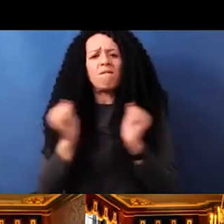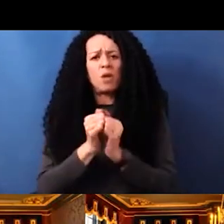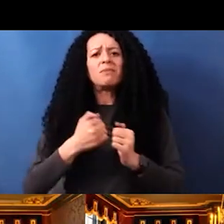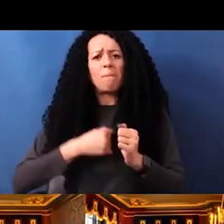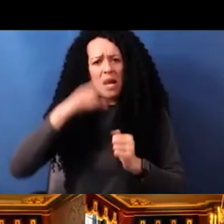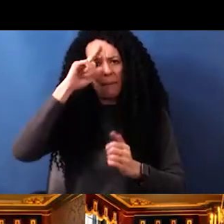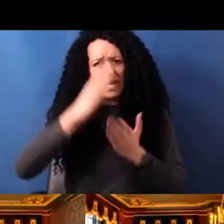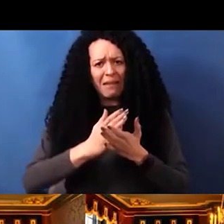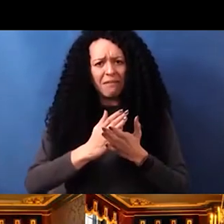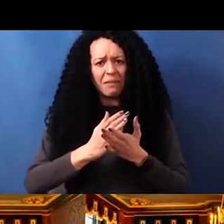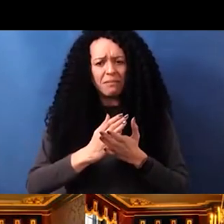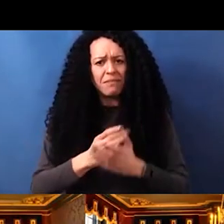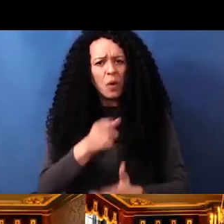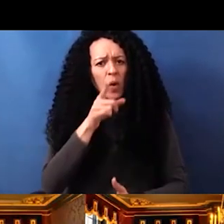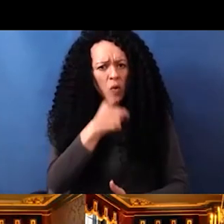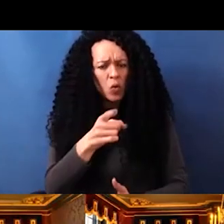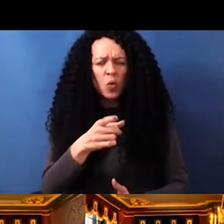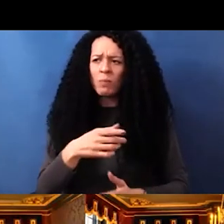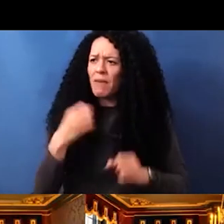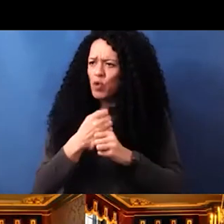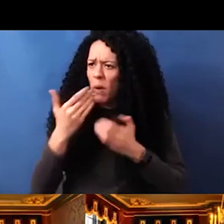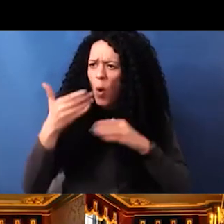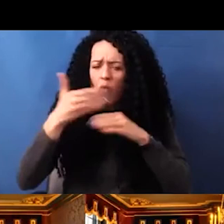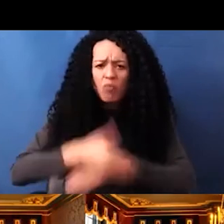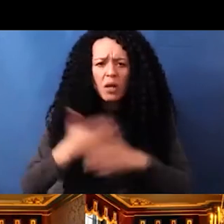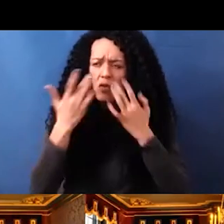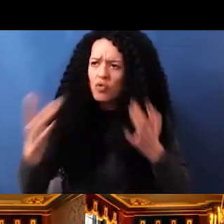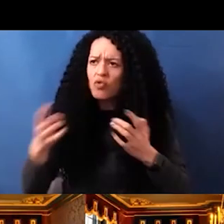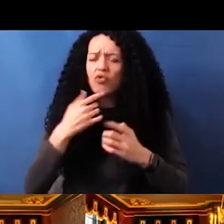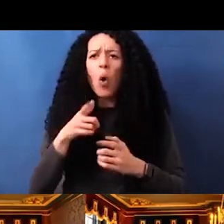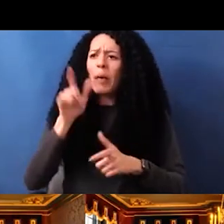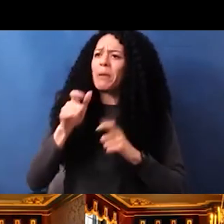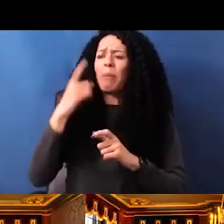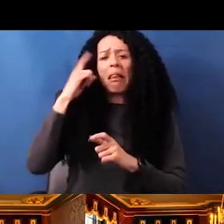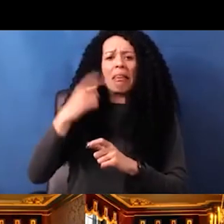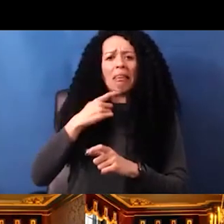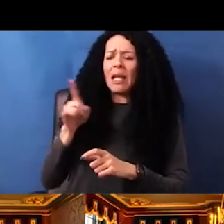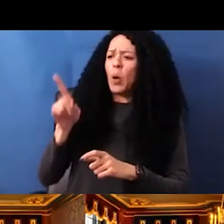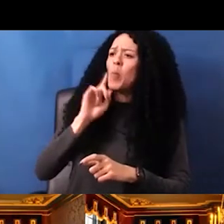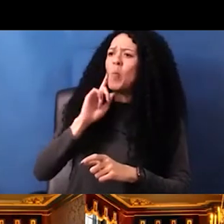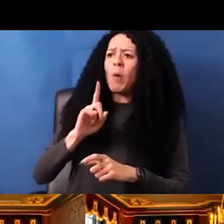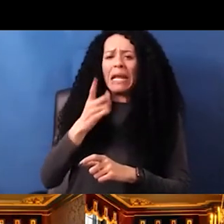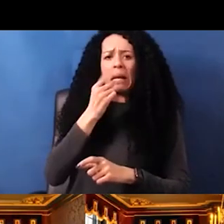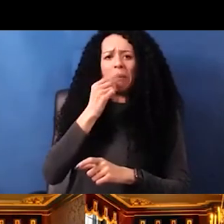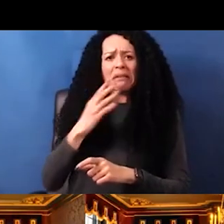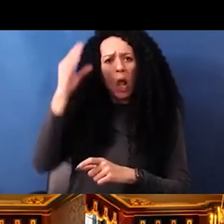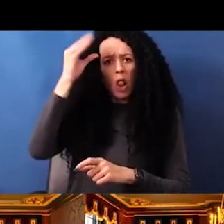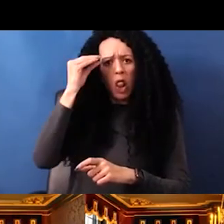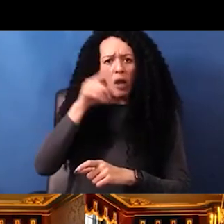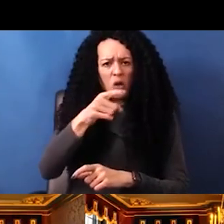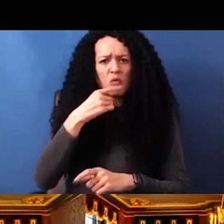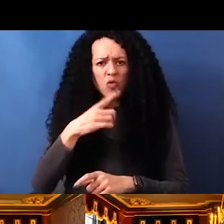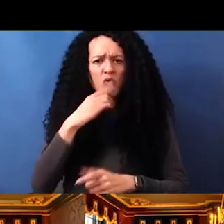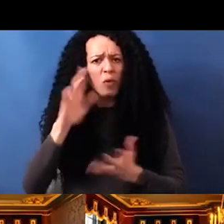you are one who has done more to remove the light estimation in which the capacity of women is too